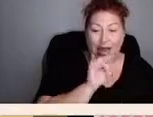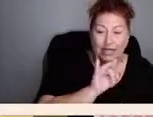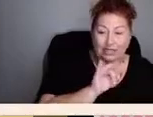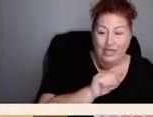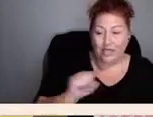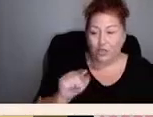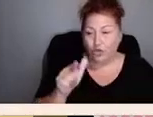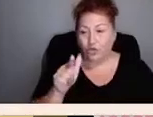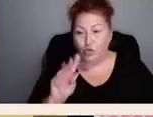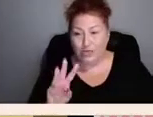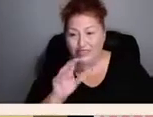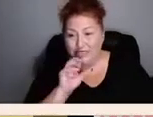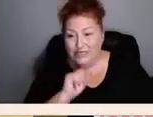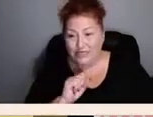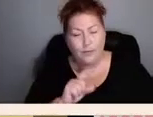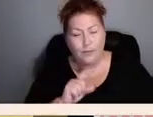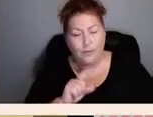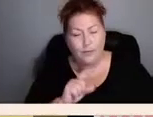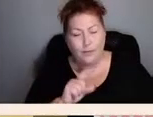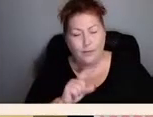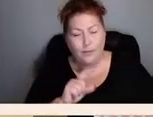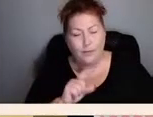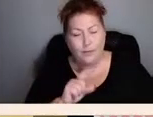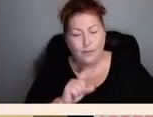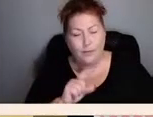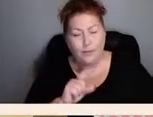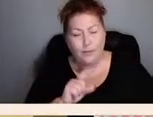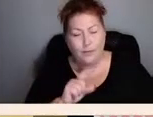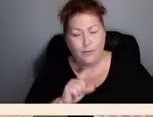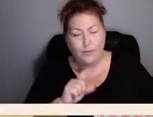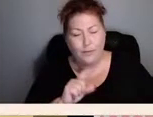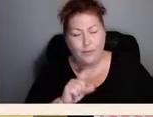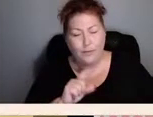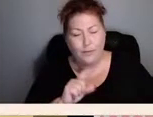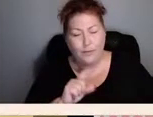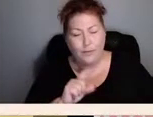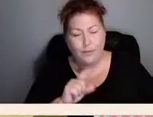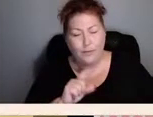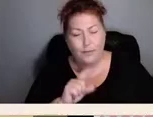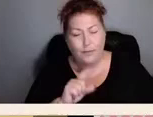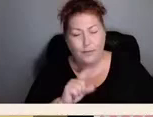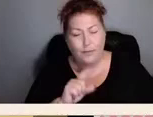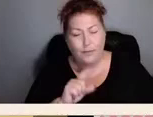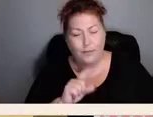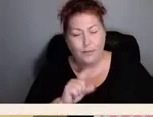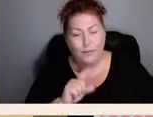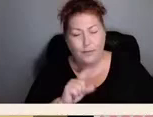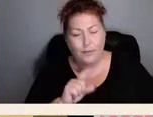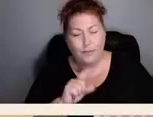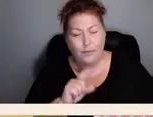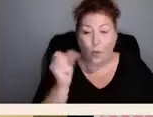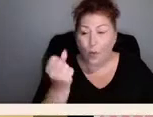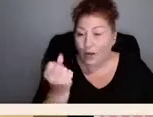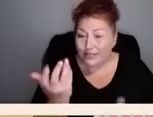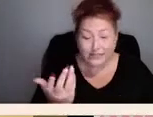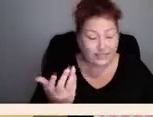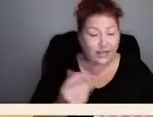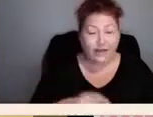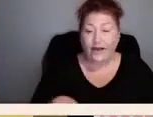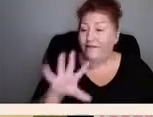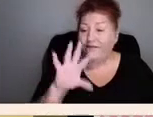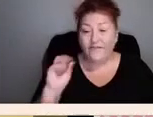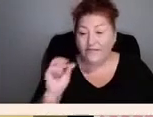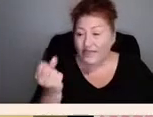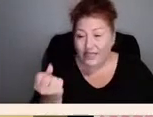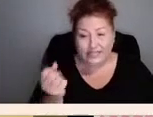26, but not limited to that. We've had programs across the state with students in their 40s, students in their